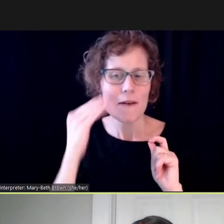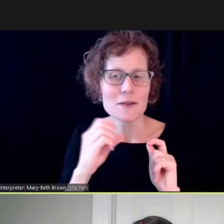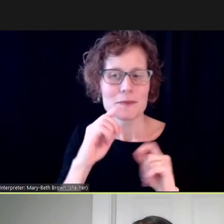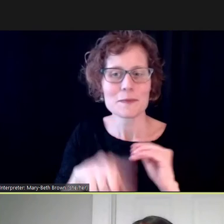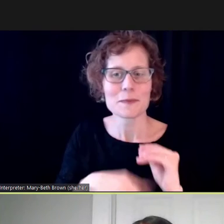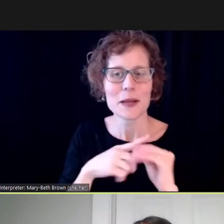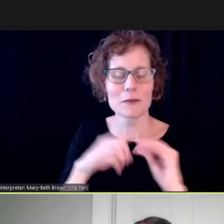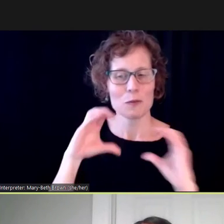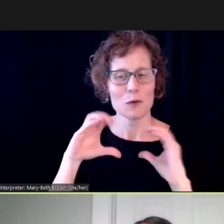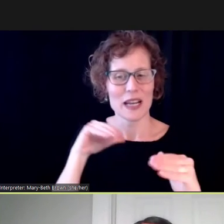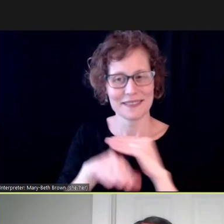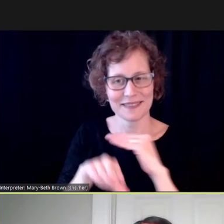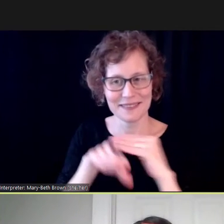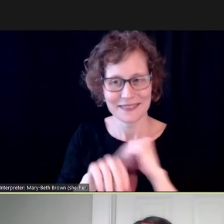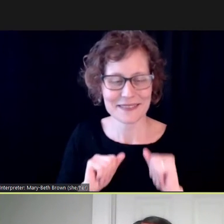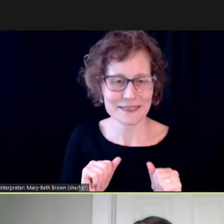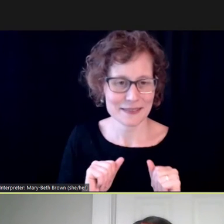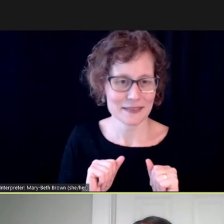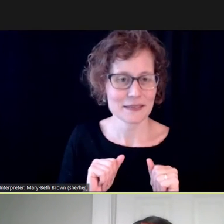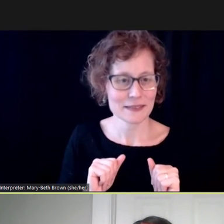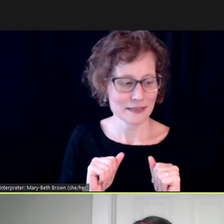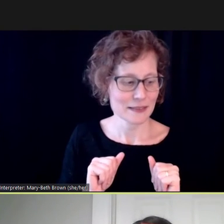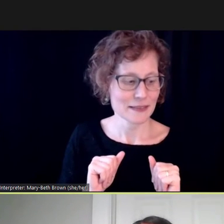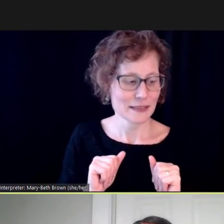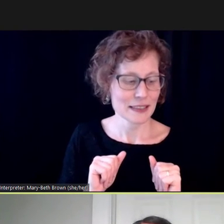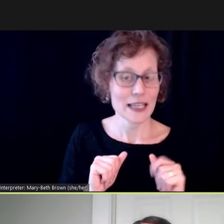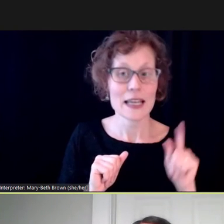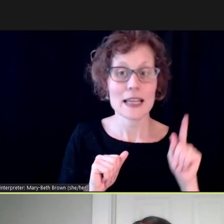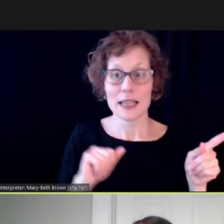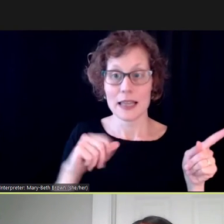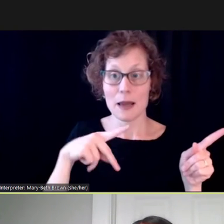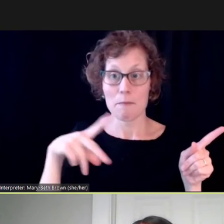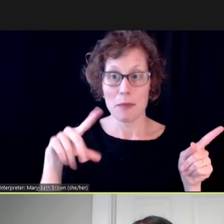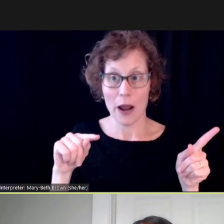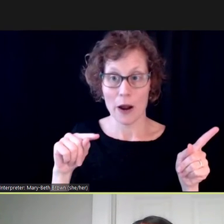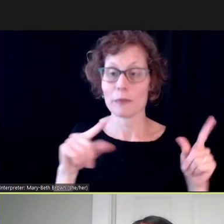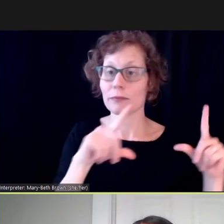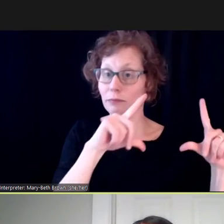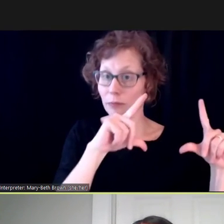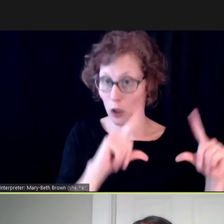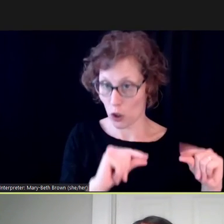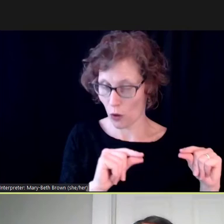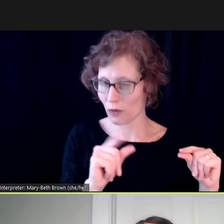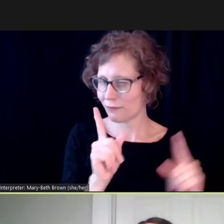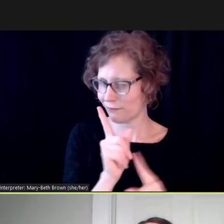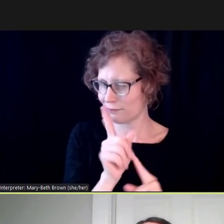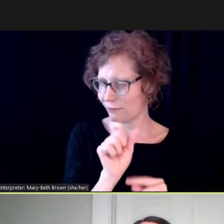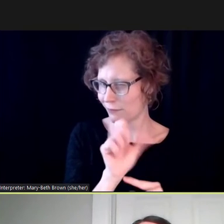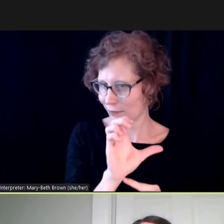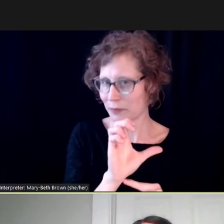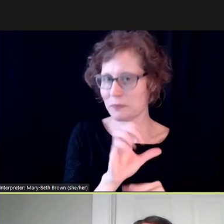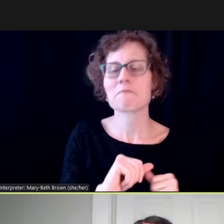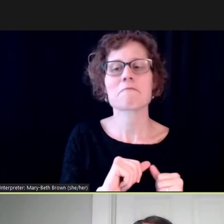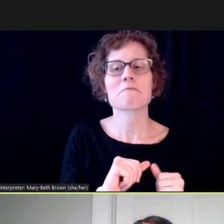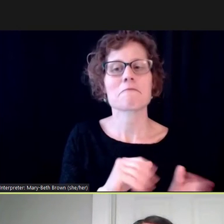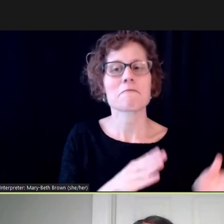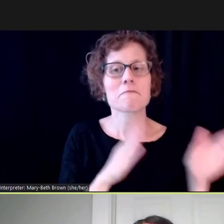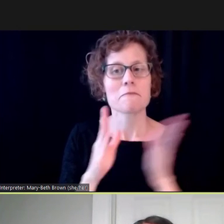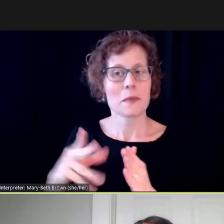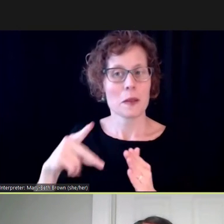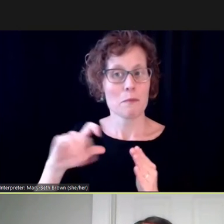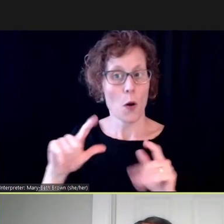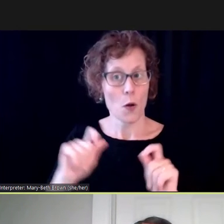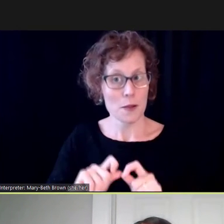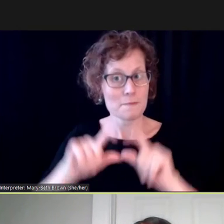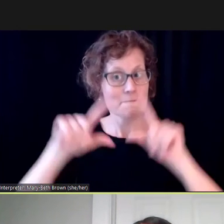communication access. So we will close the PowerPoint for just a second, and then I will pull up the